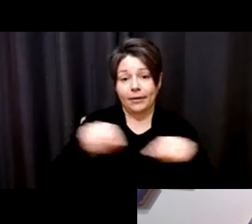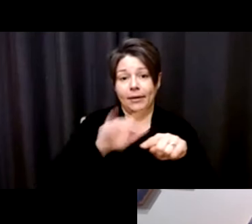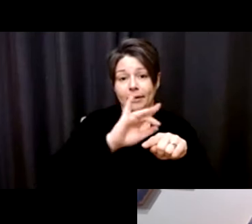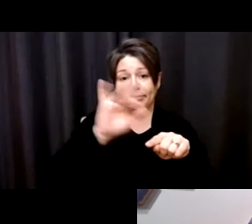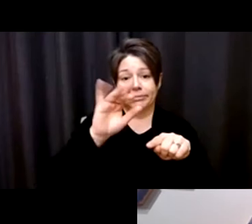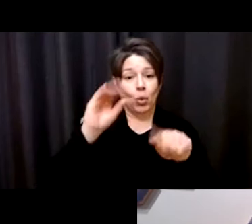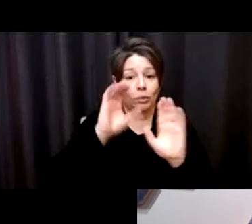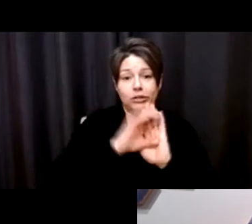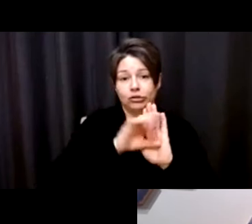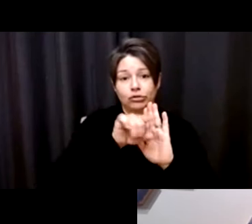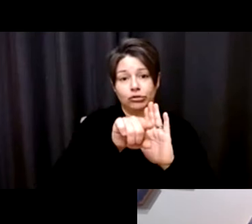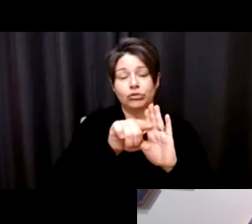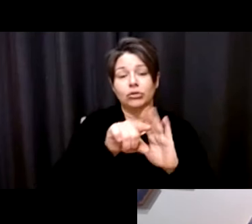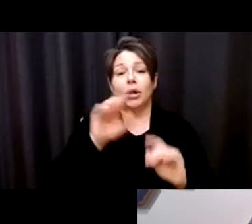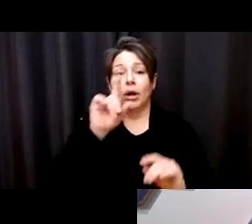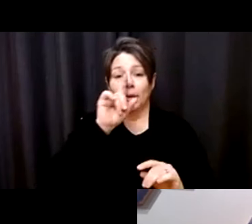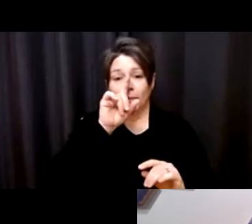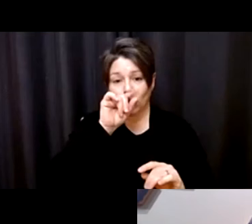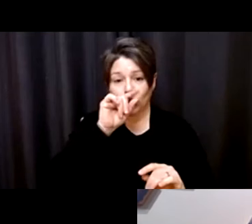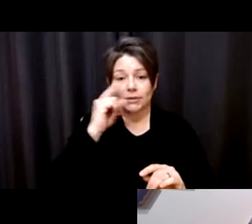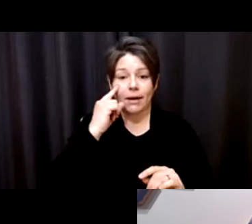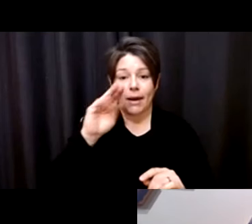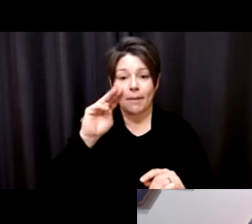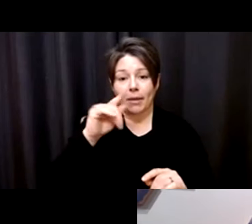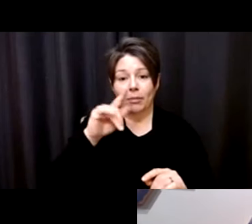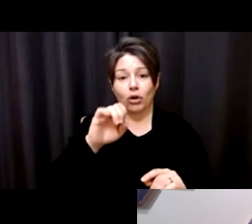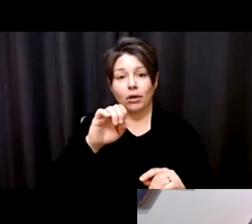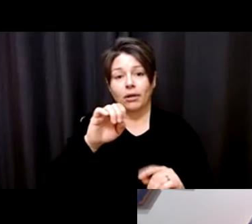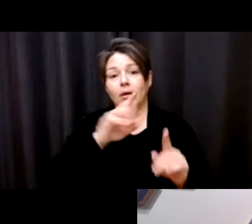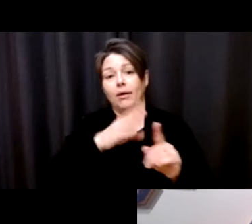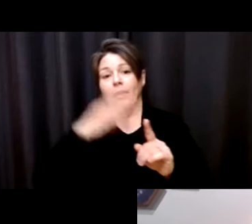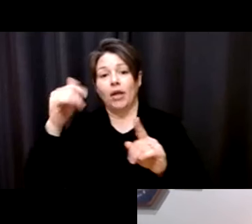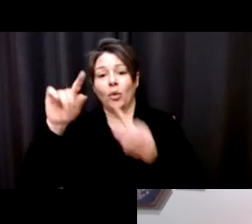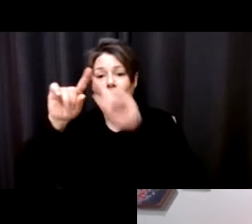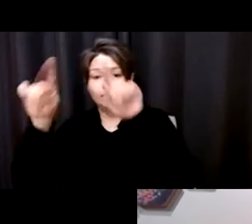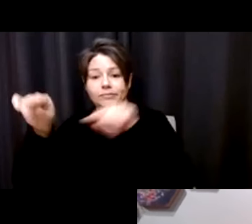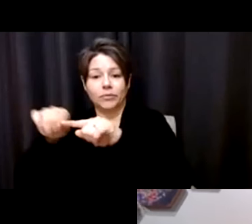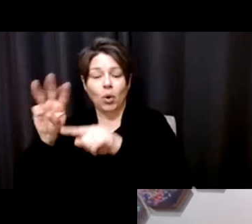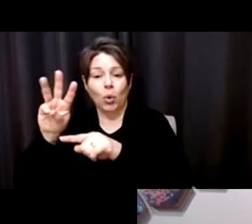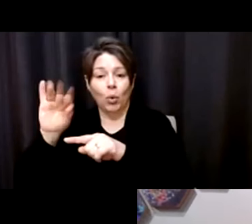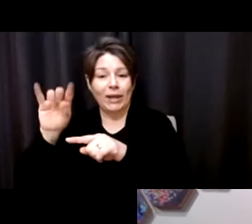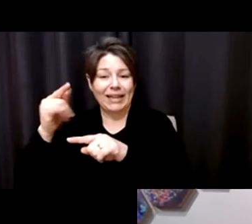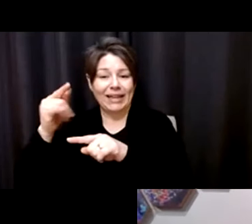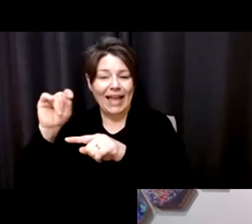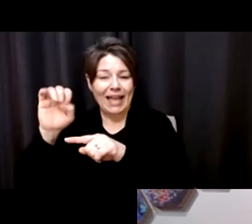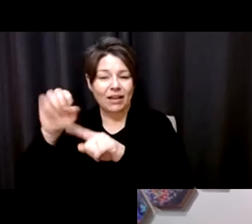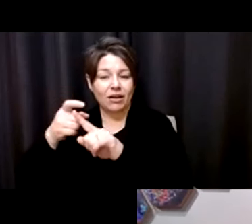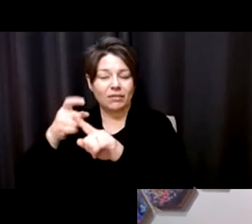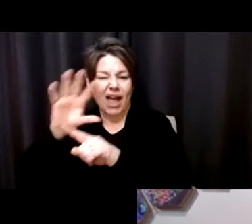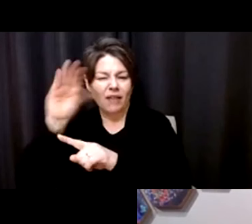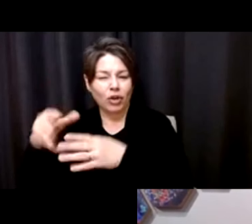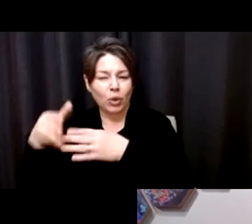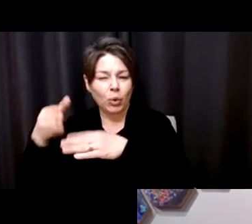bird's eye maple, and then the dark one next to it is wenge, which is this beautiful African wood. In terms